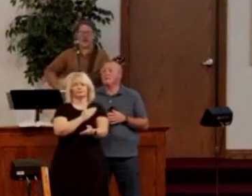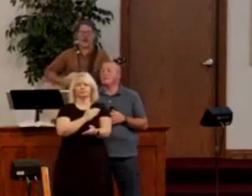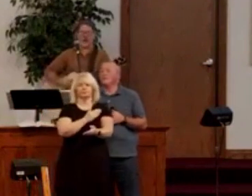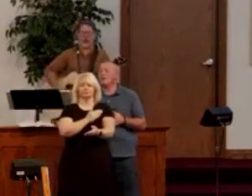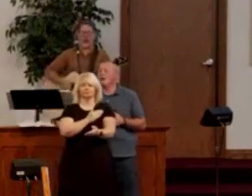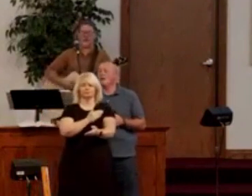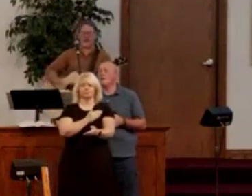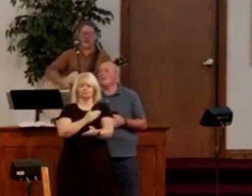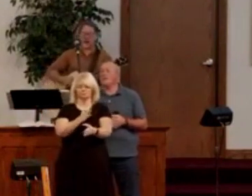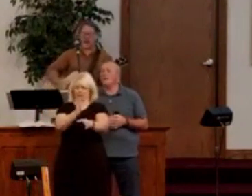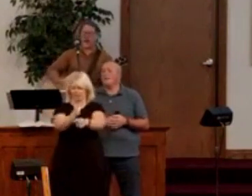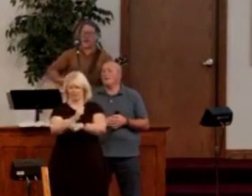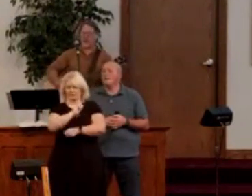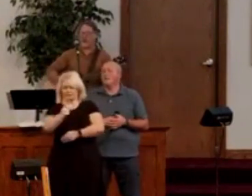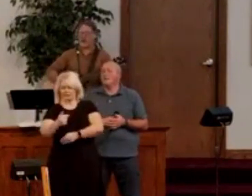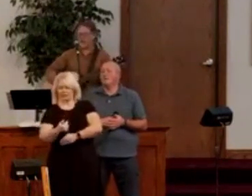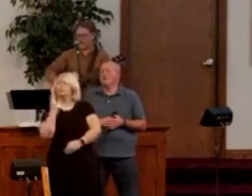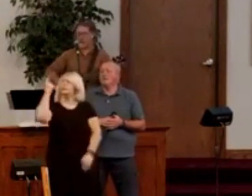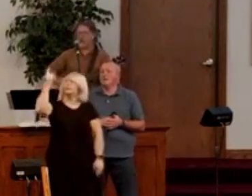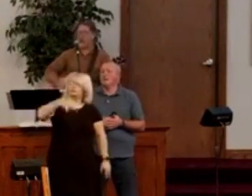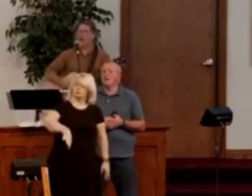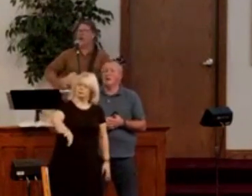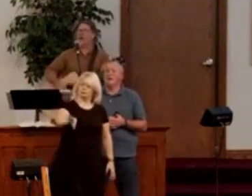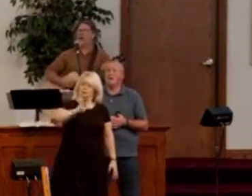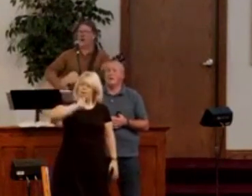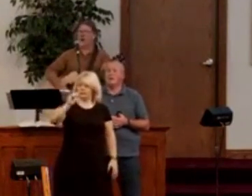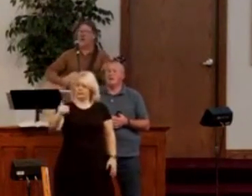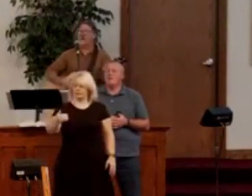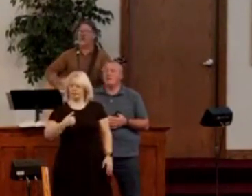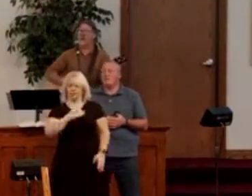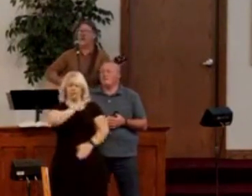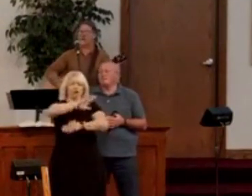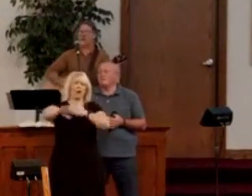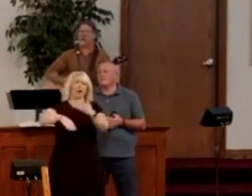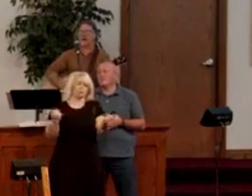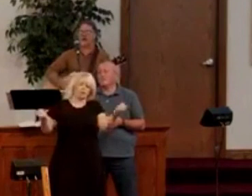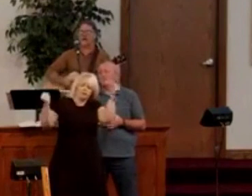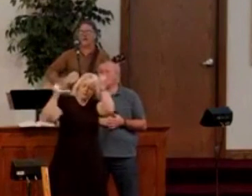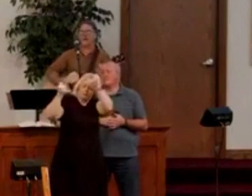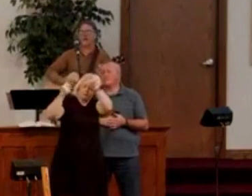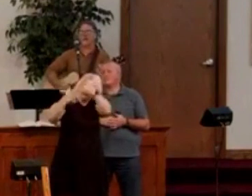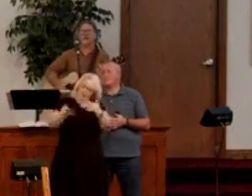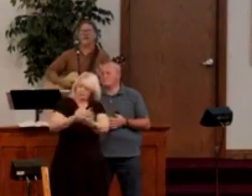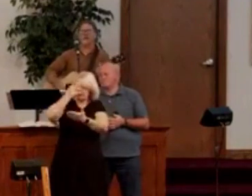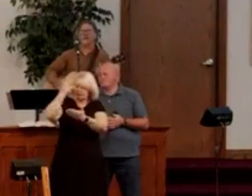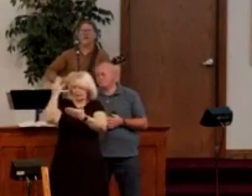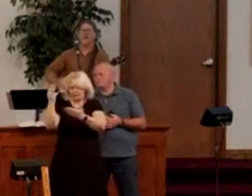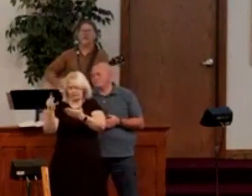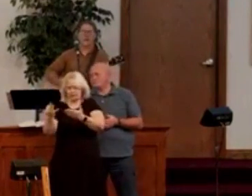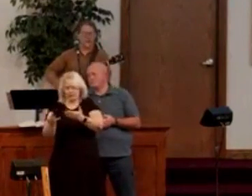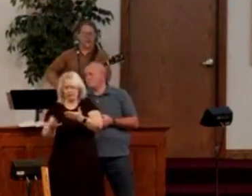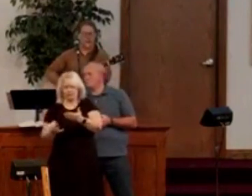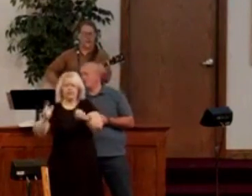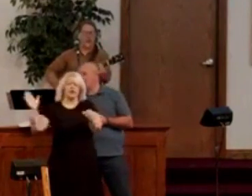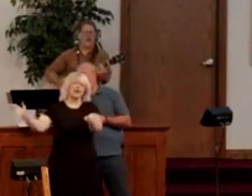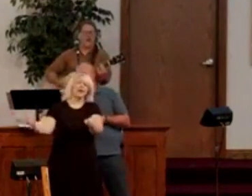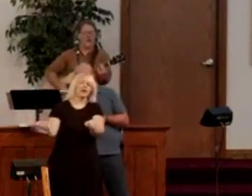Take me as you find me, all my fears and failures.